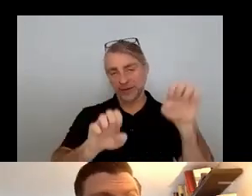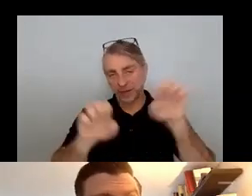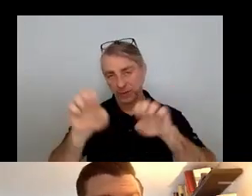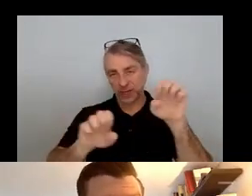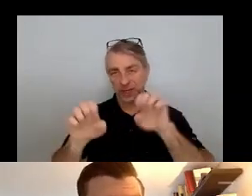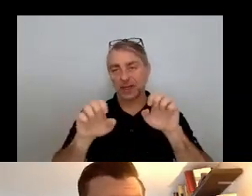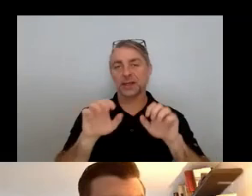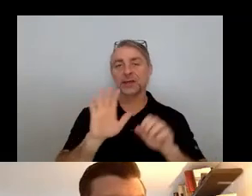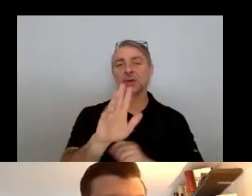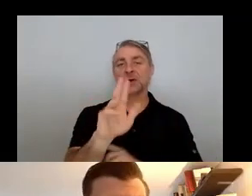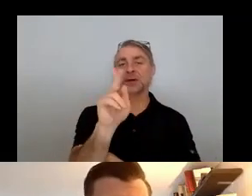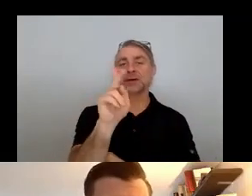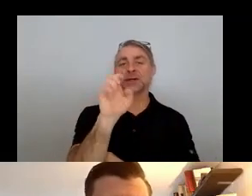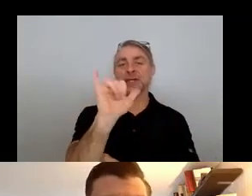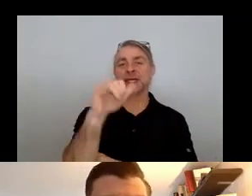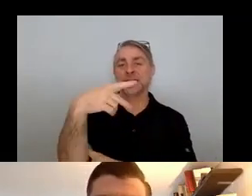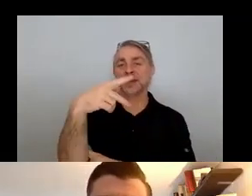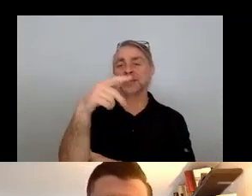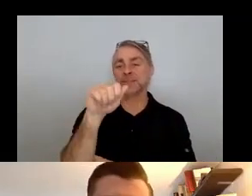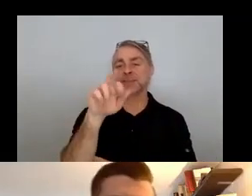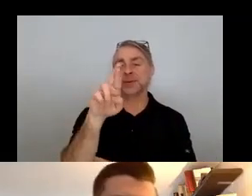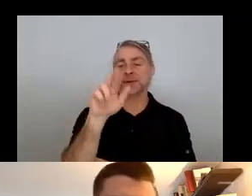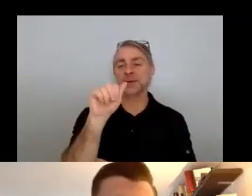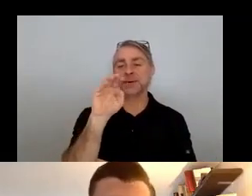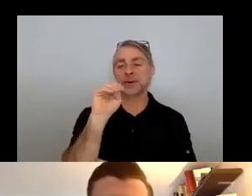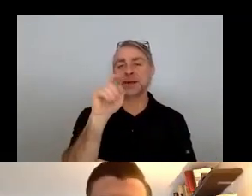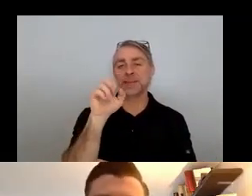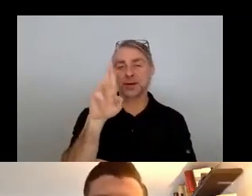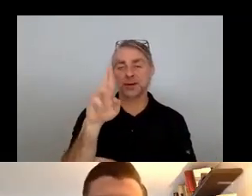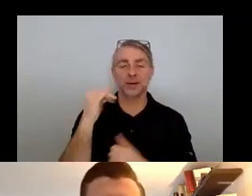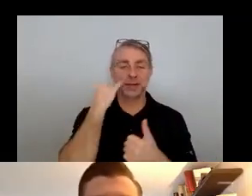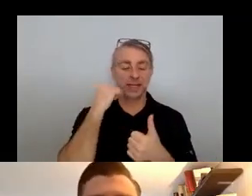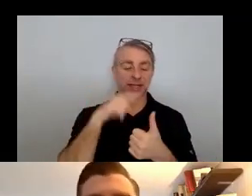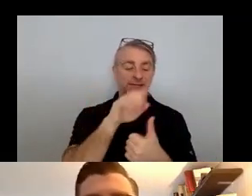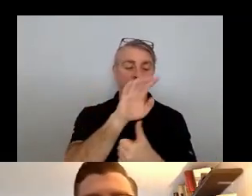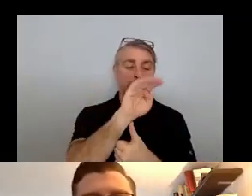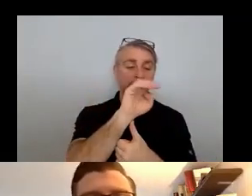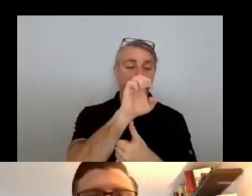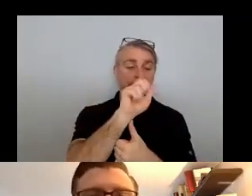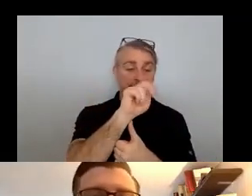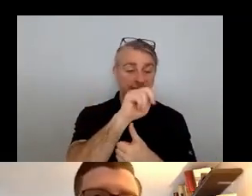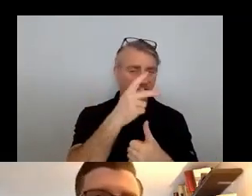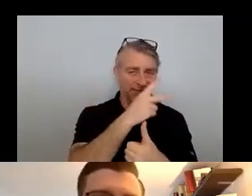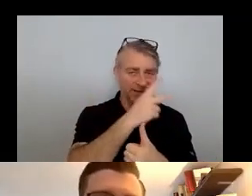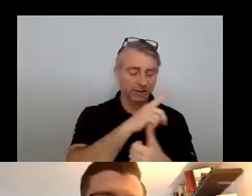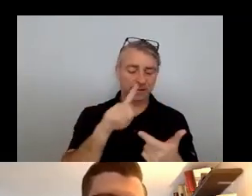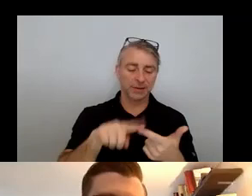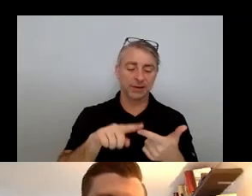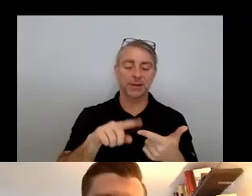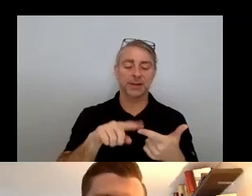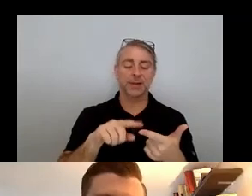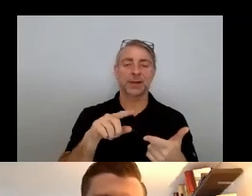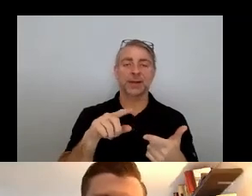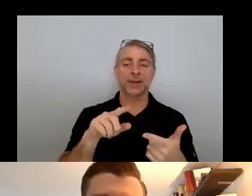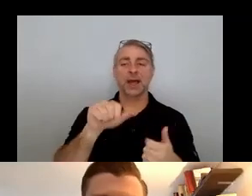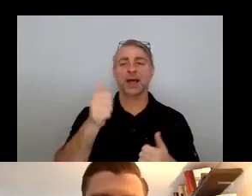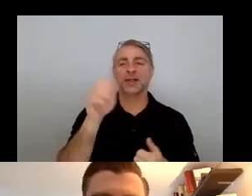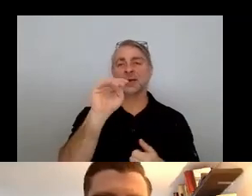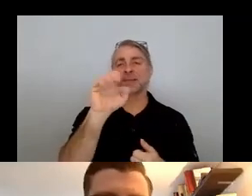key parameters, like the means, or if you get into meta regression later on, how sensitive that assumption